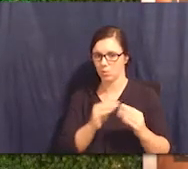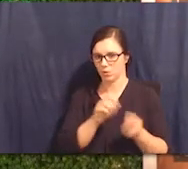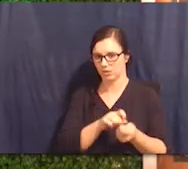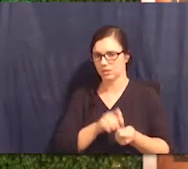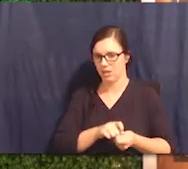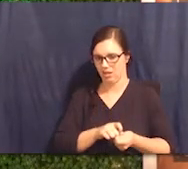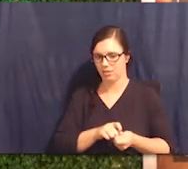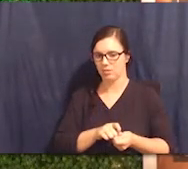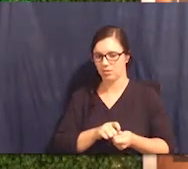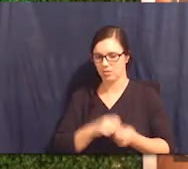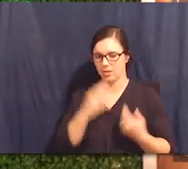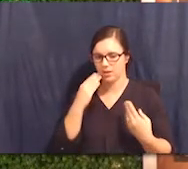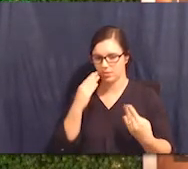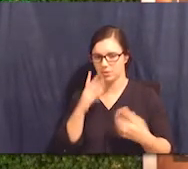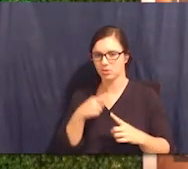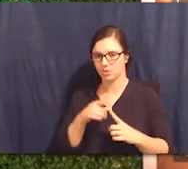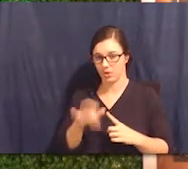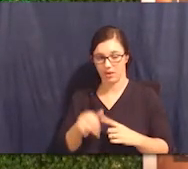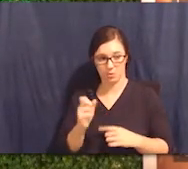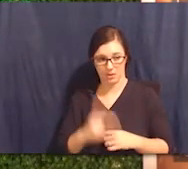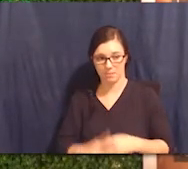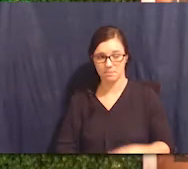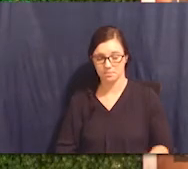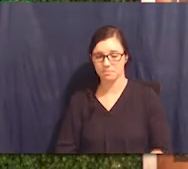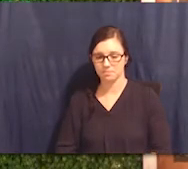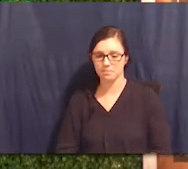even detailed more information about that. Okay.